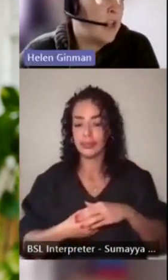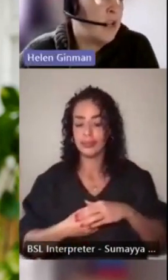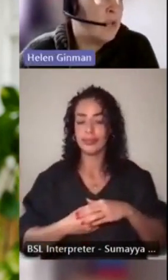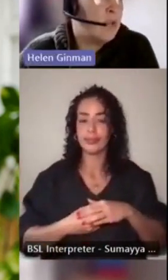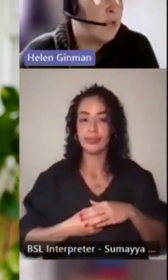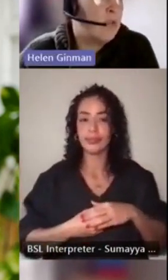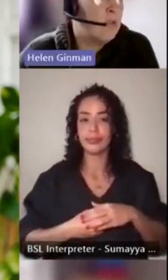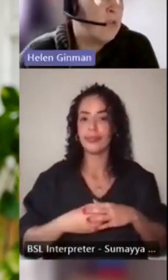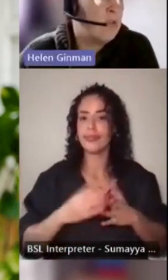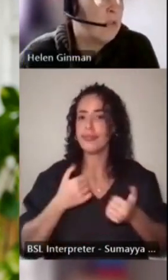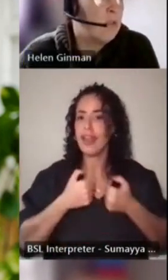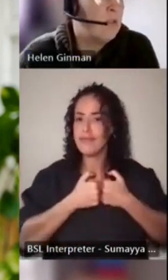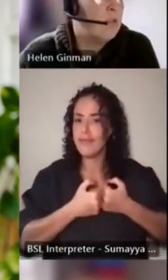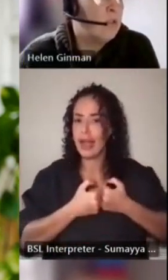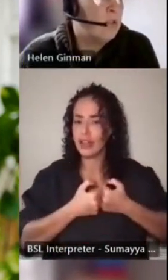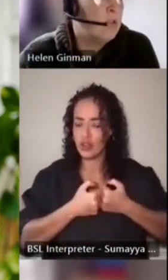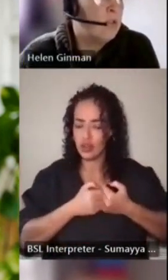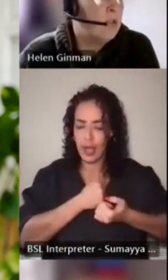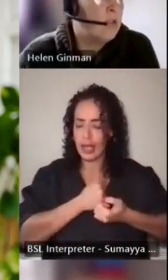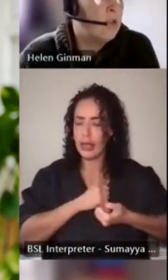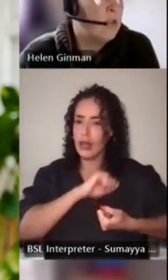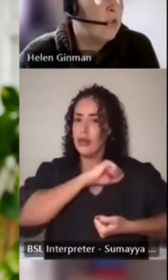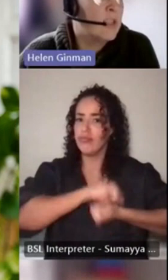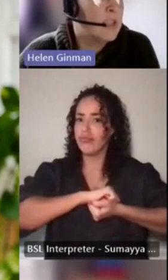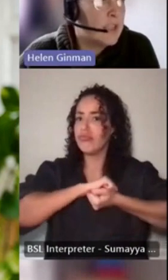Holding your values,